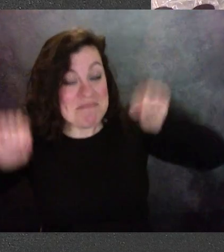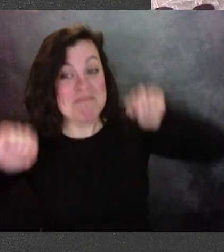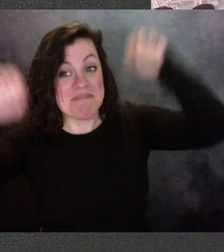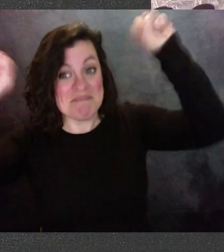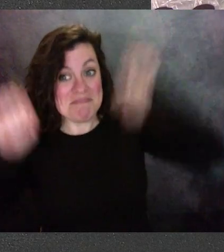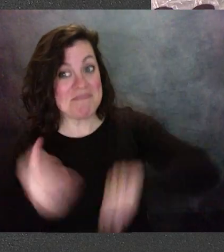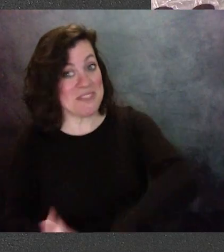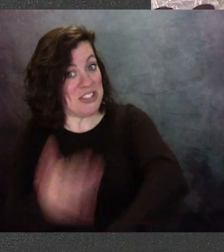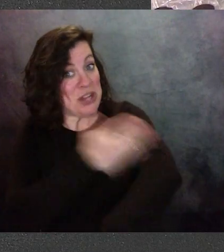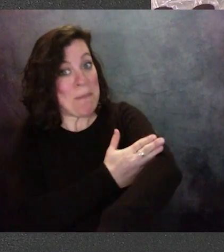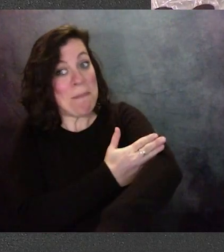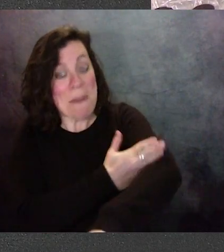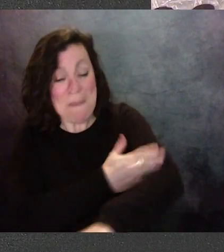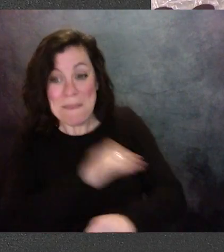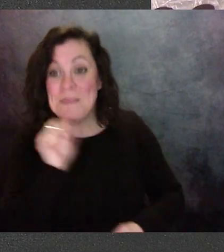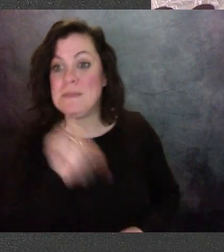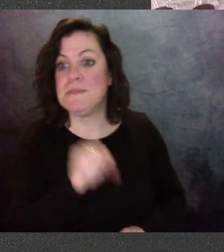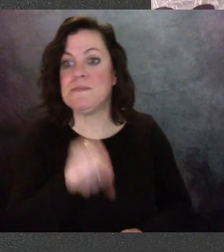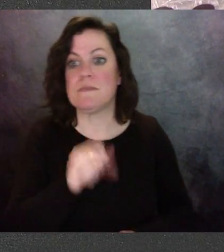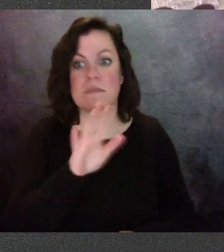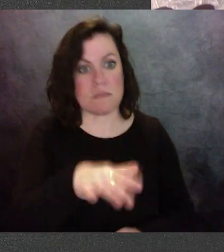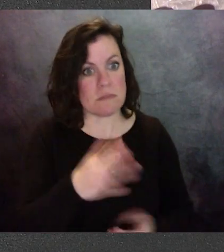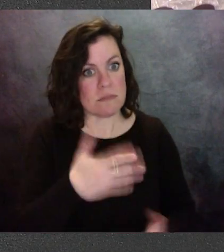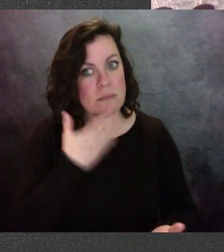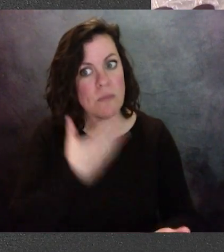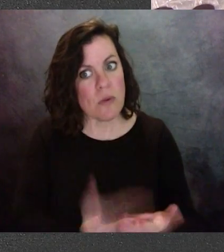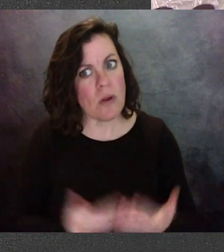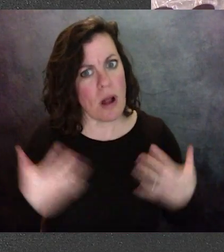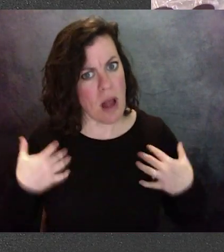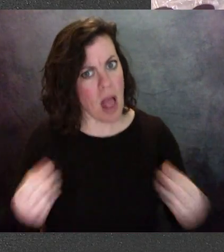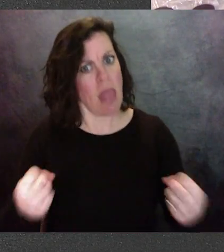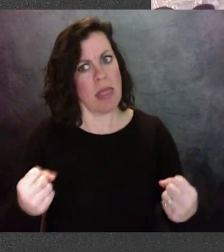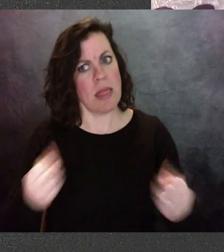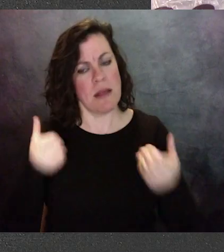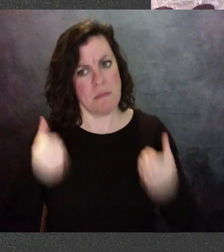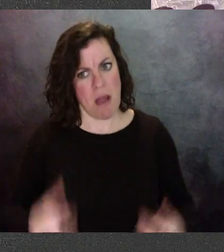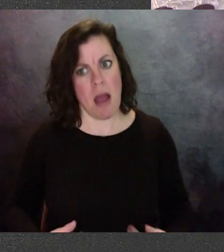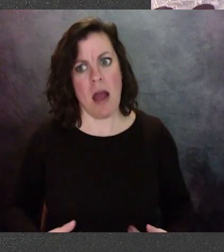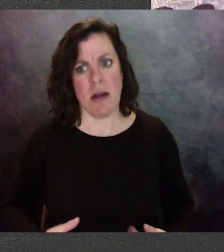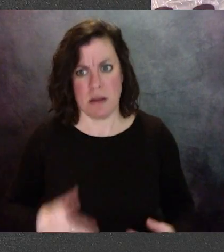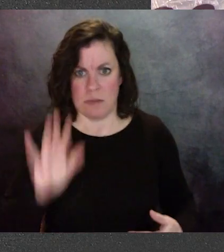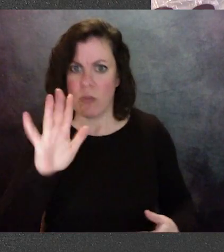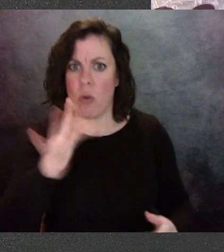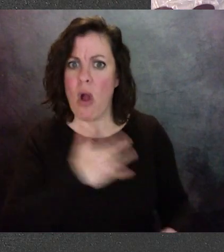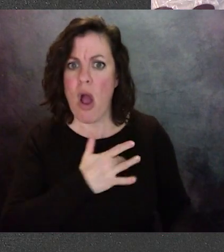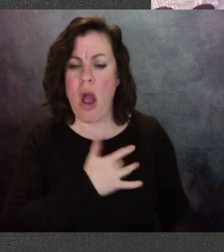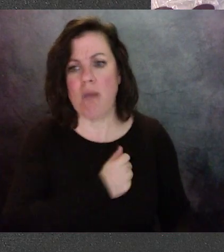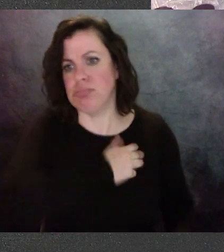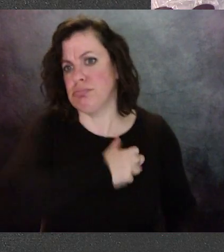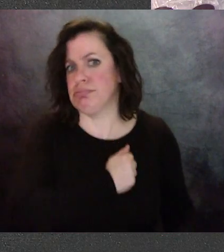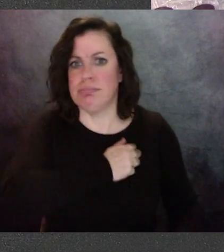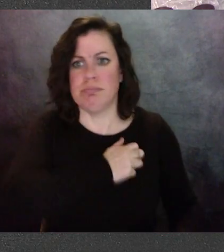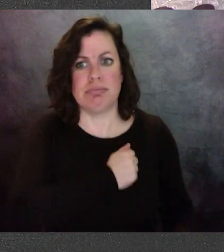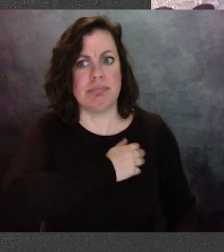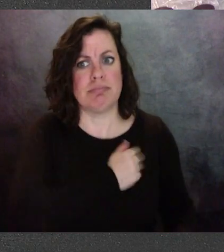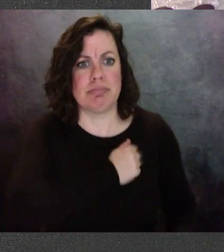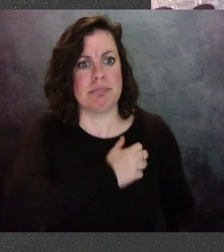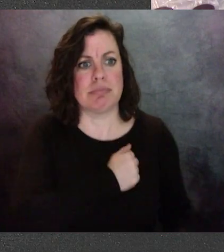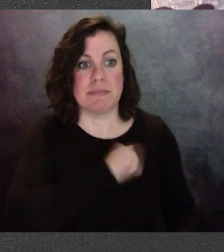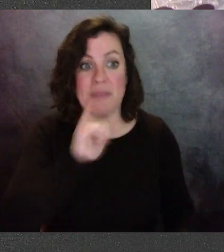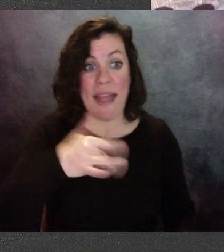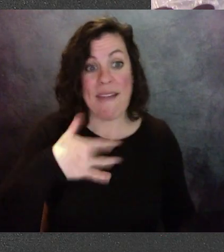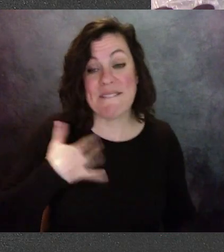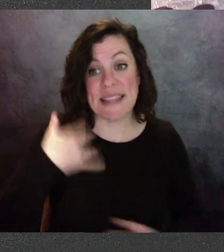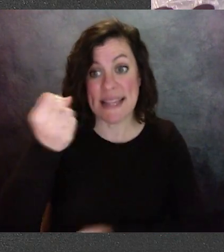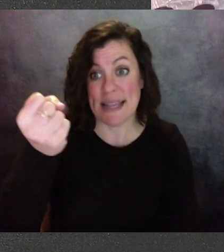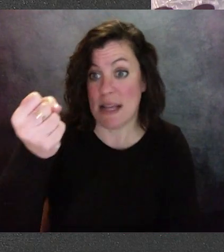to shape up, right, that you don't even know you're doing good things for your body, right? Yeah, could you feel your heart beating? Yeah. Make a fist like this.